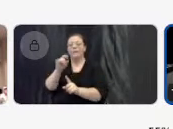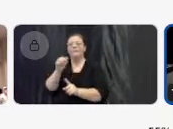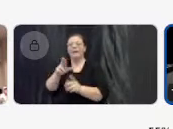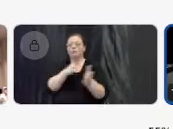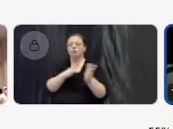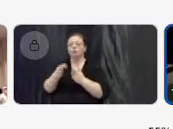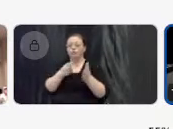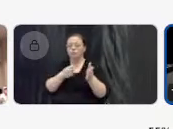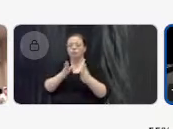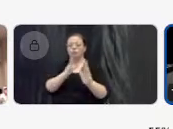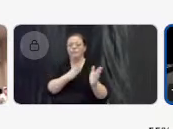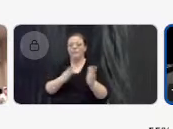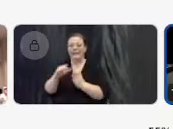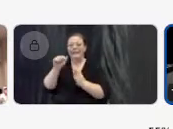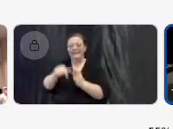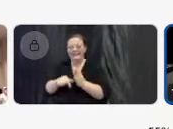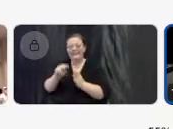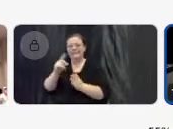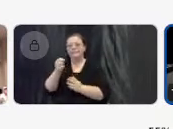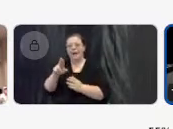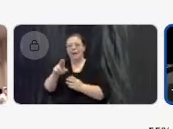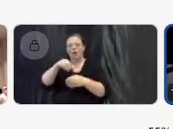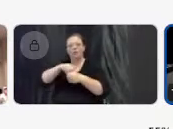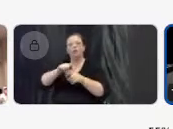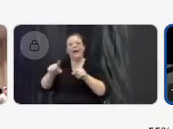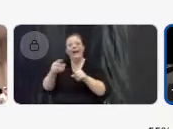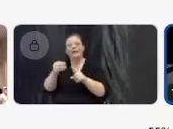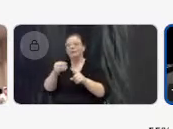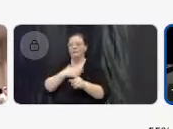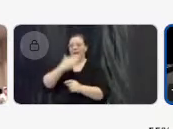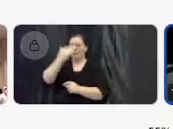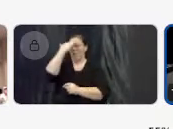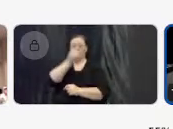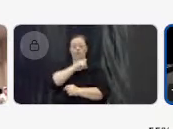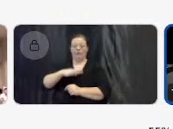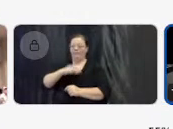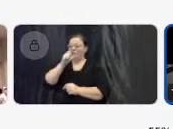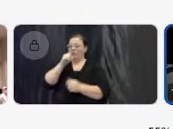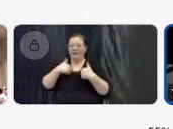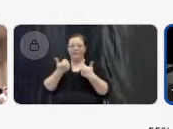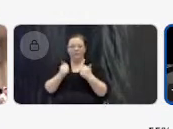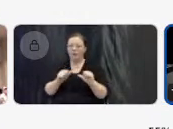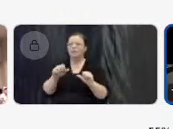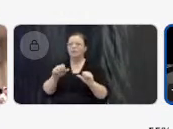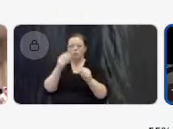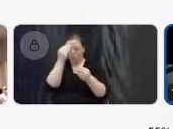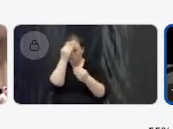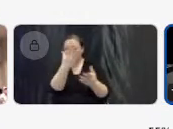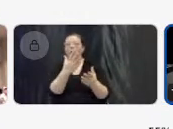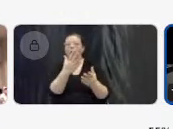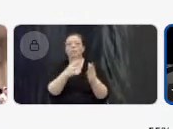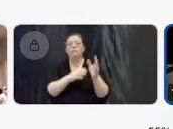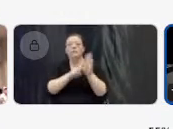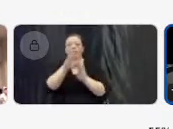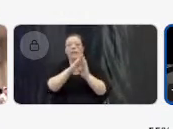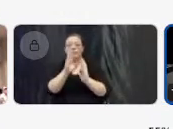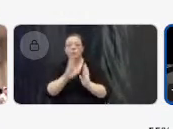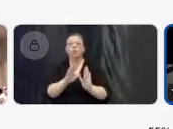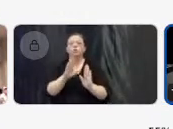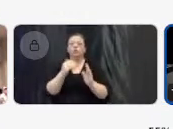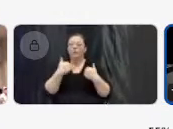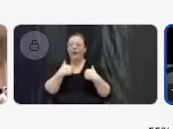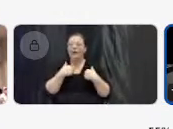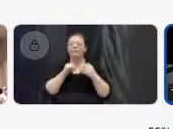This is a minor arterial, and to my knowledge, the staff has made no effort to direct the developer to undertake either the development